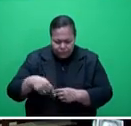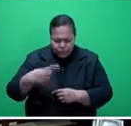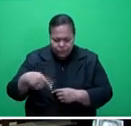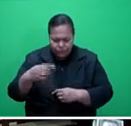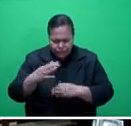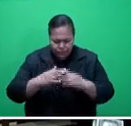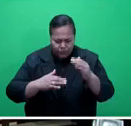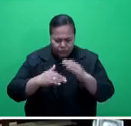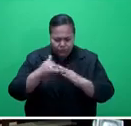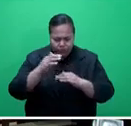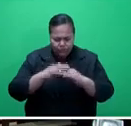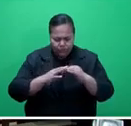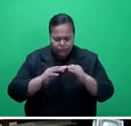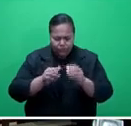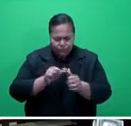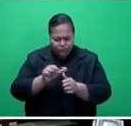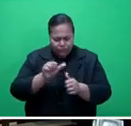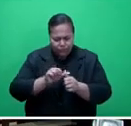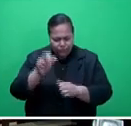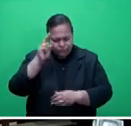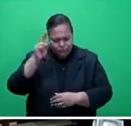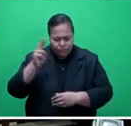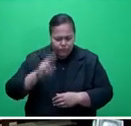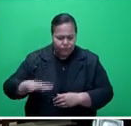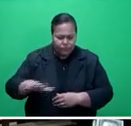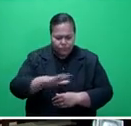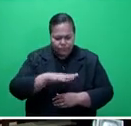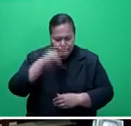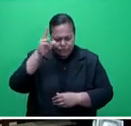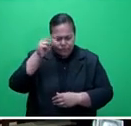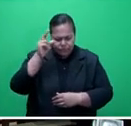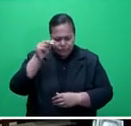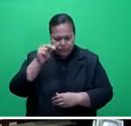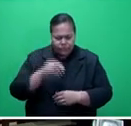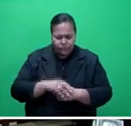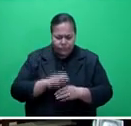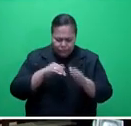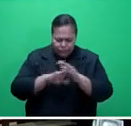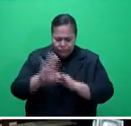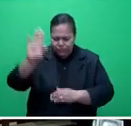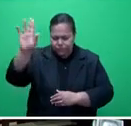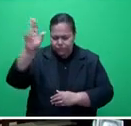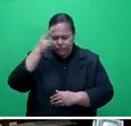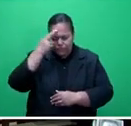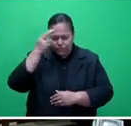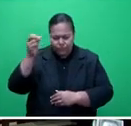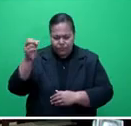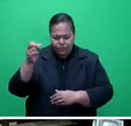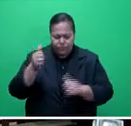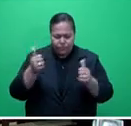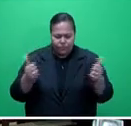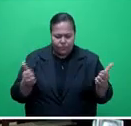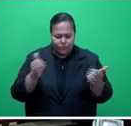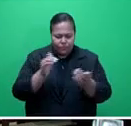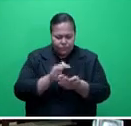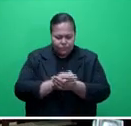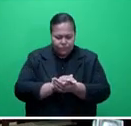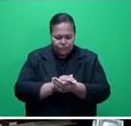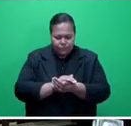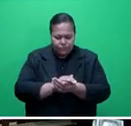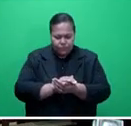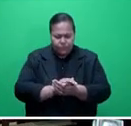better nation for all Fijians. In your name, Amen.